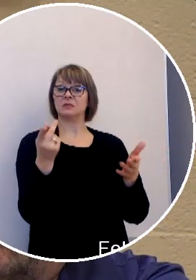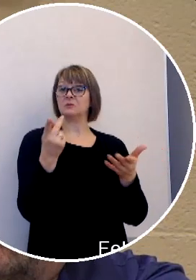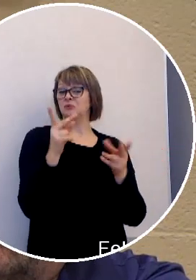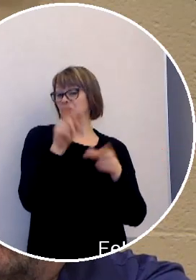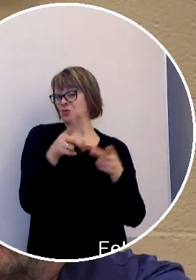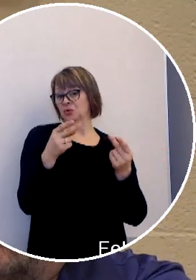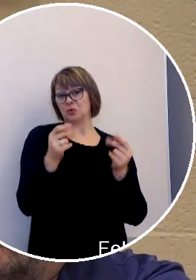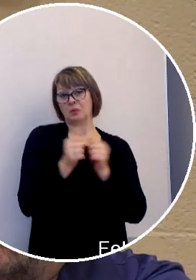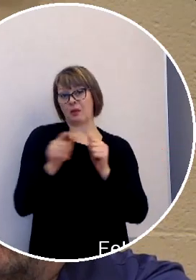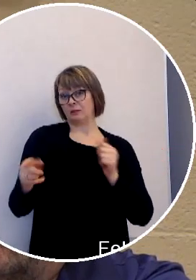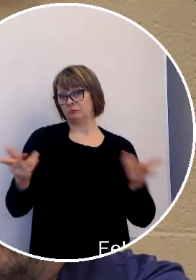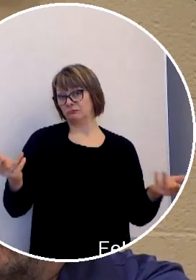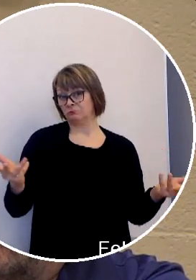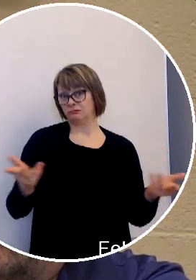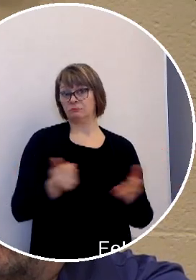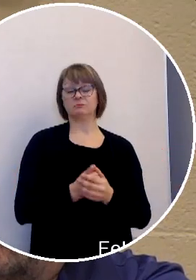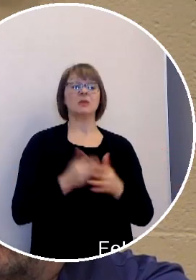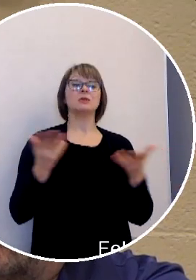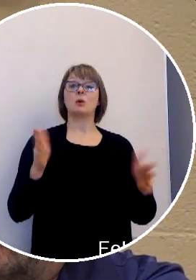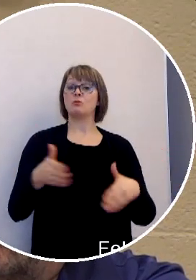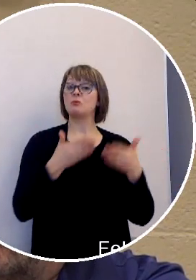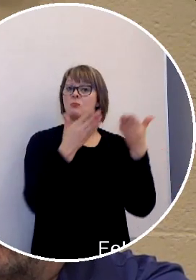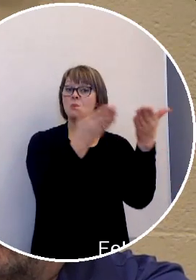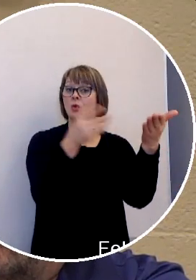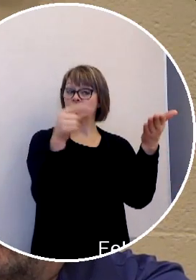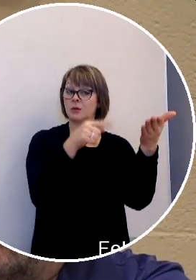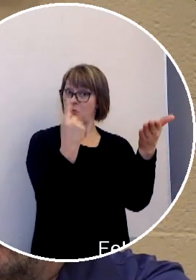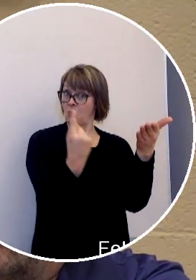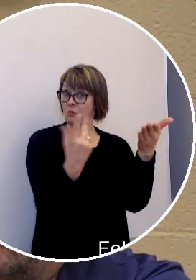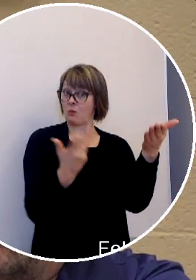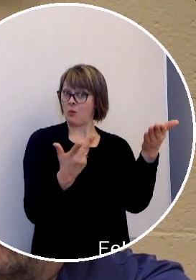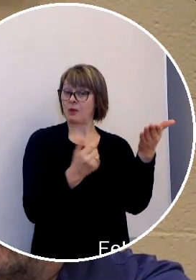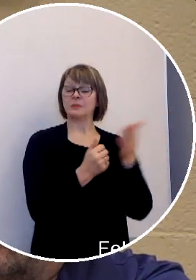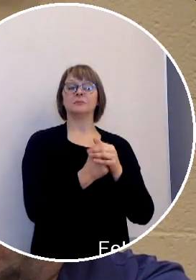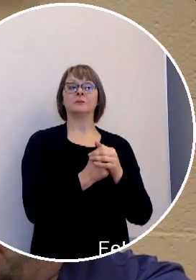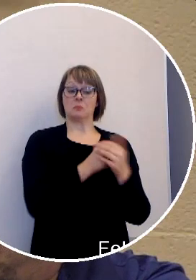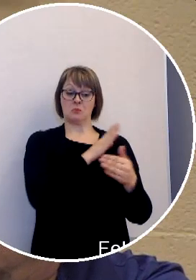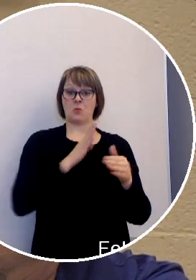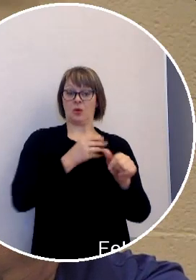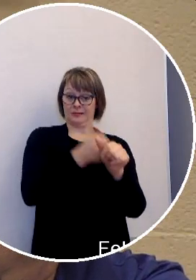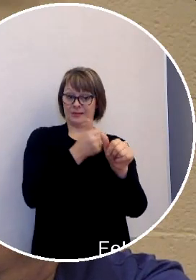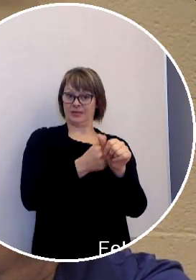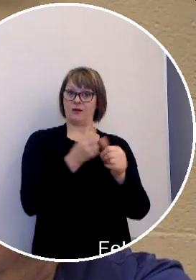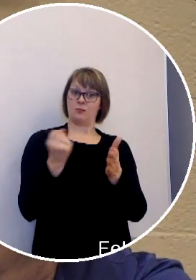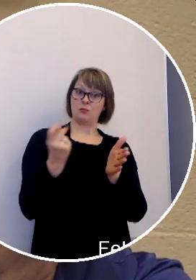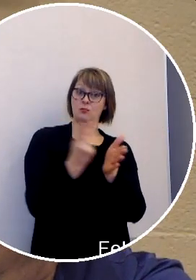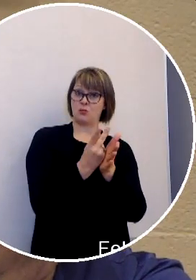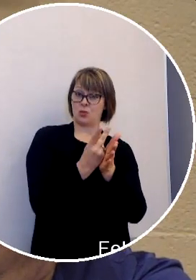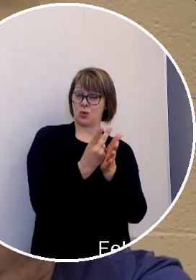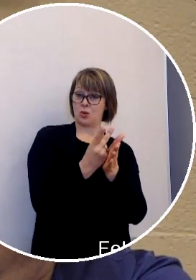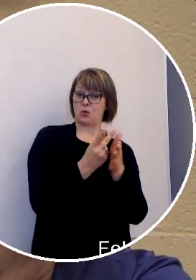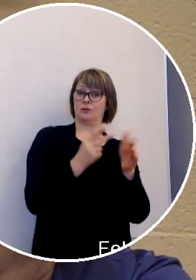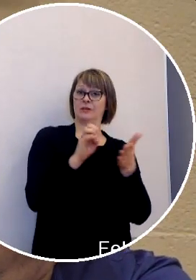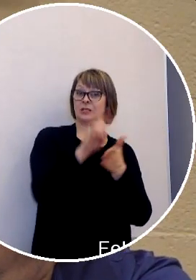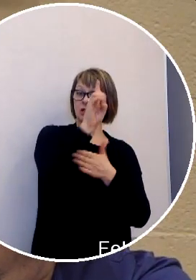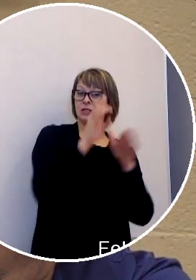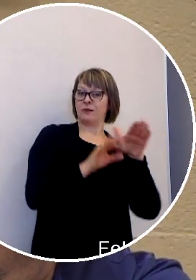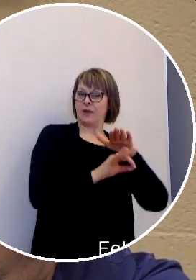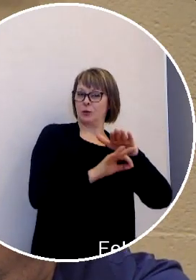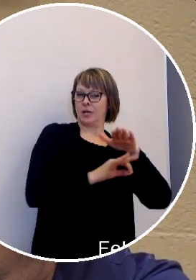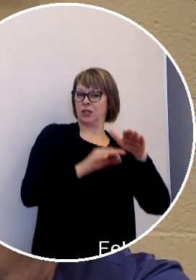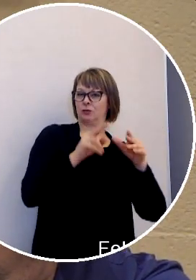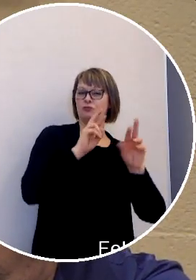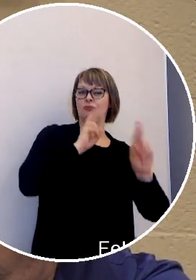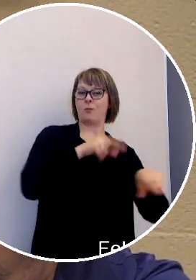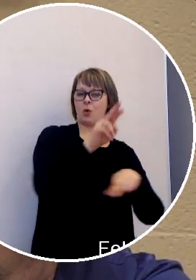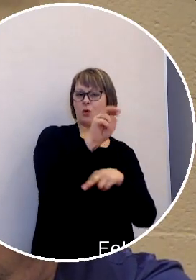go. So the one motion is that the board approve the Education Foundation report of